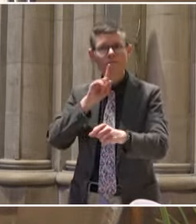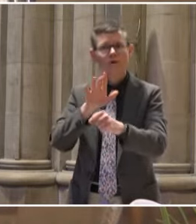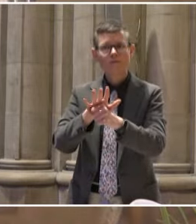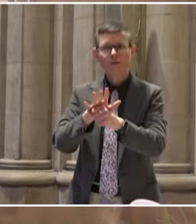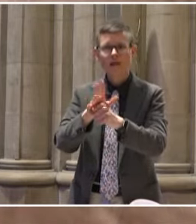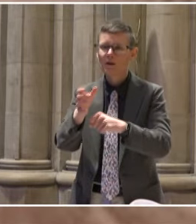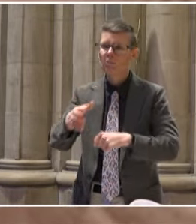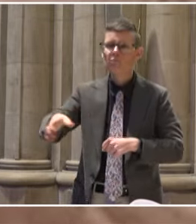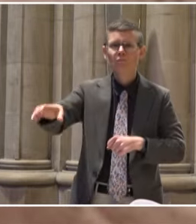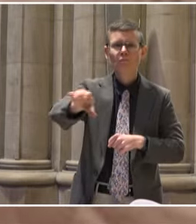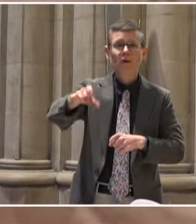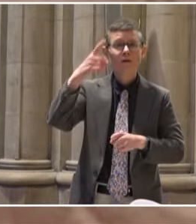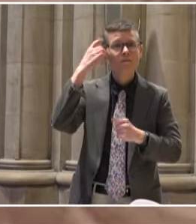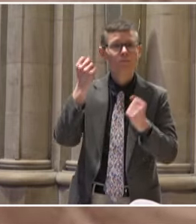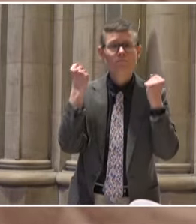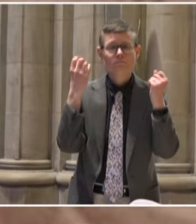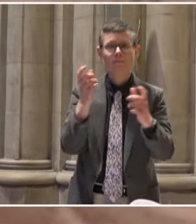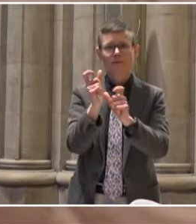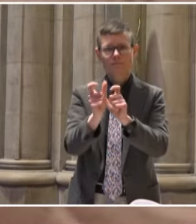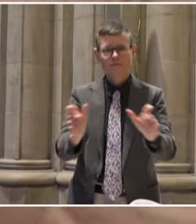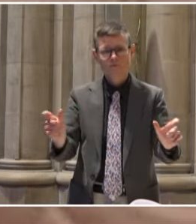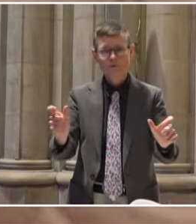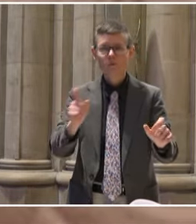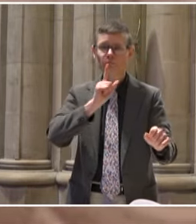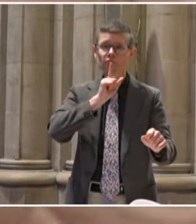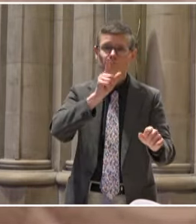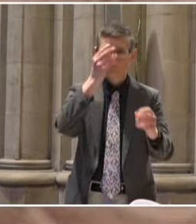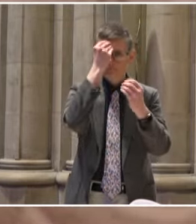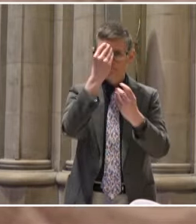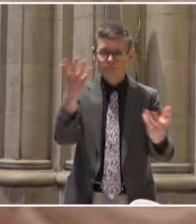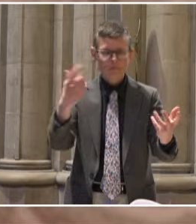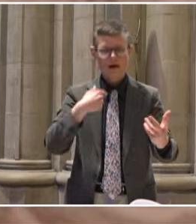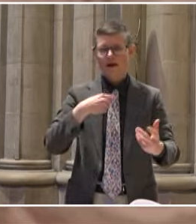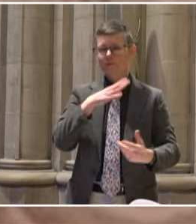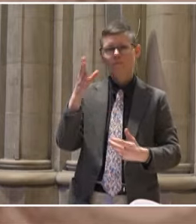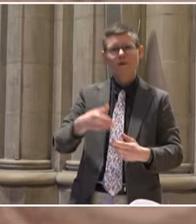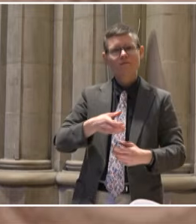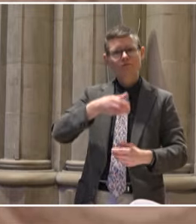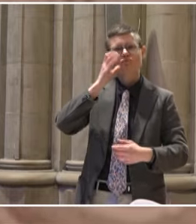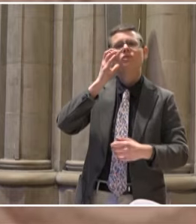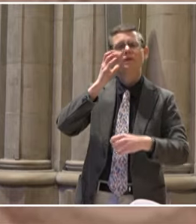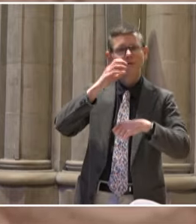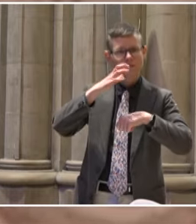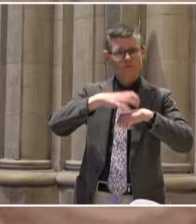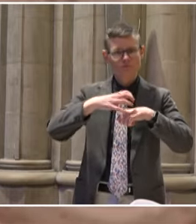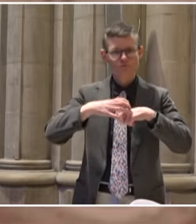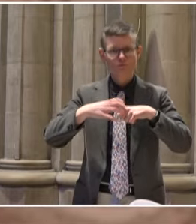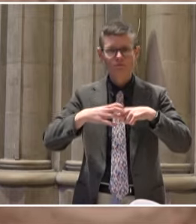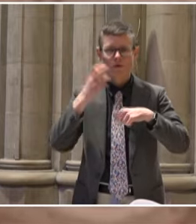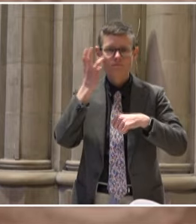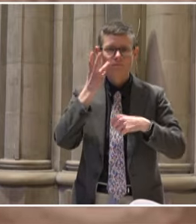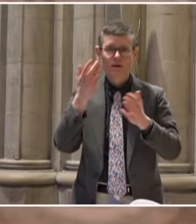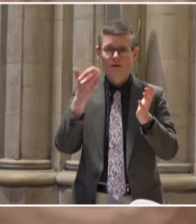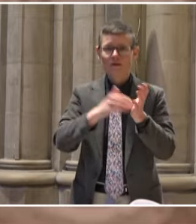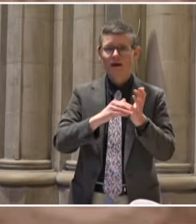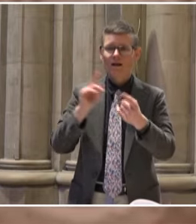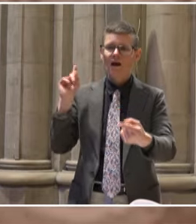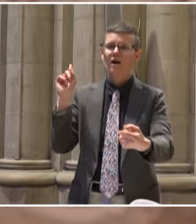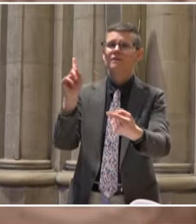many. Truly I tell you, I will never again drink of the fruit of the vine until that day when I drink